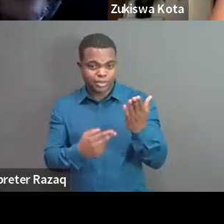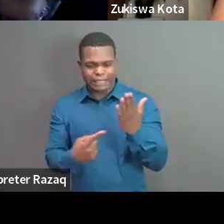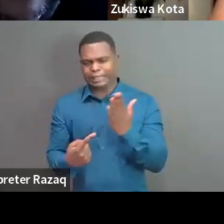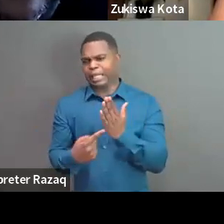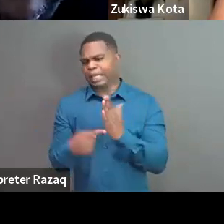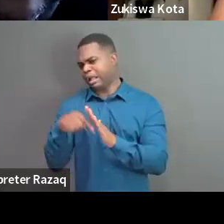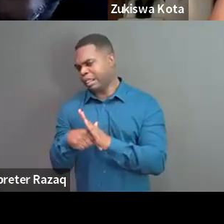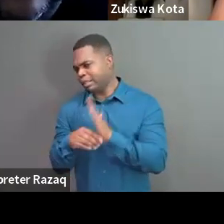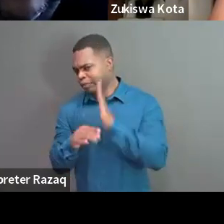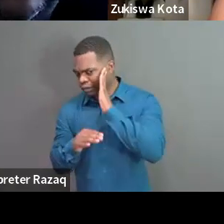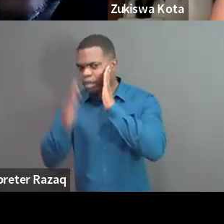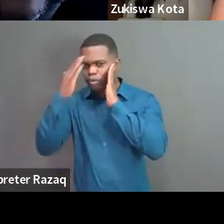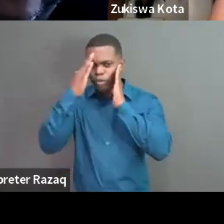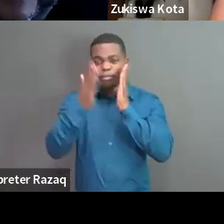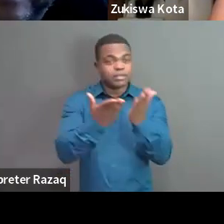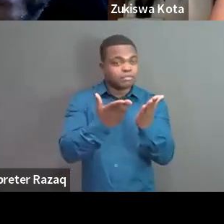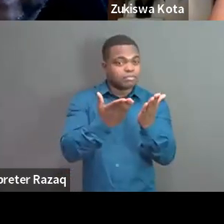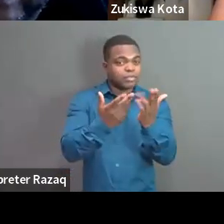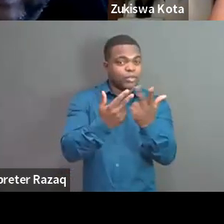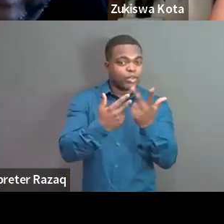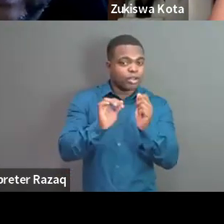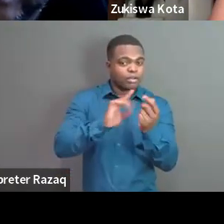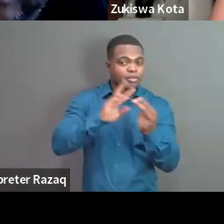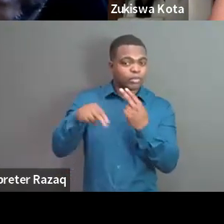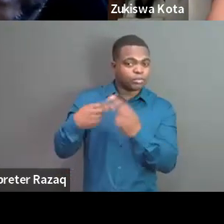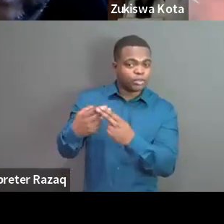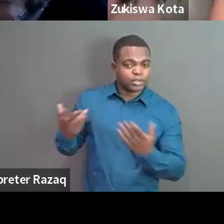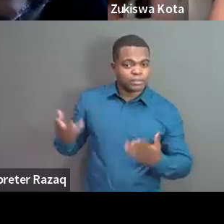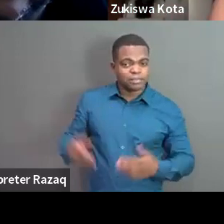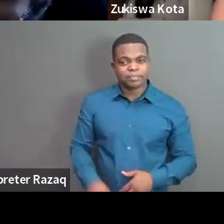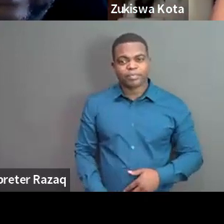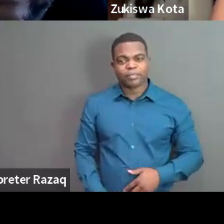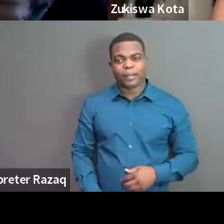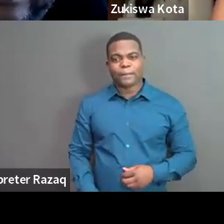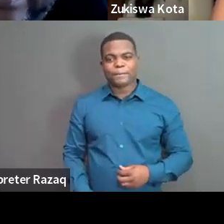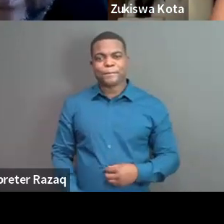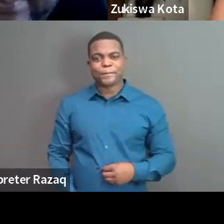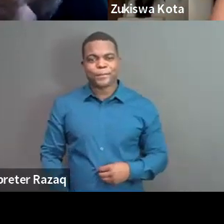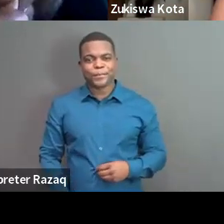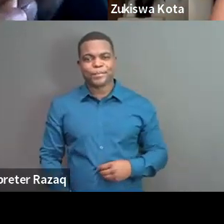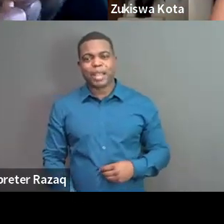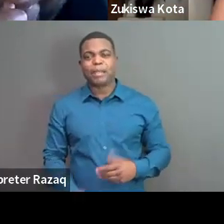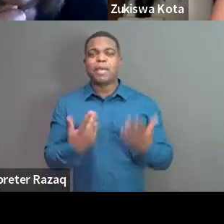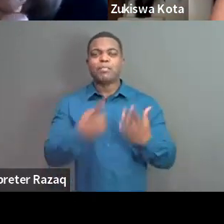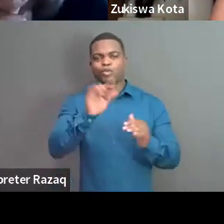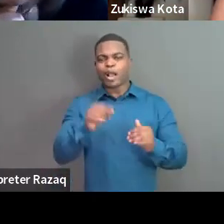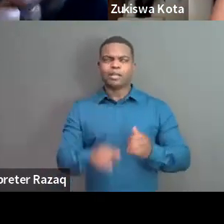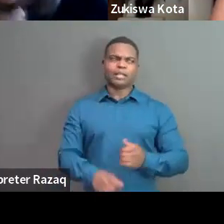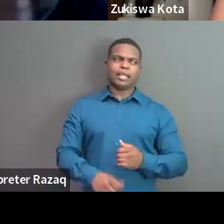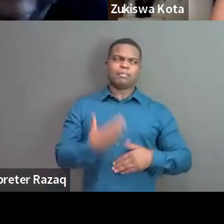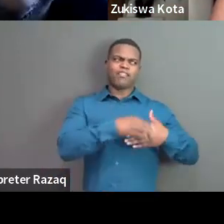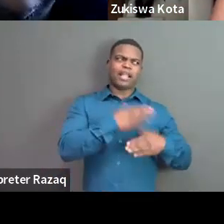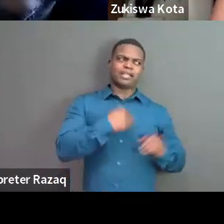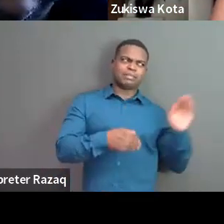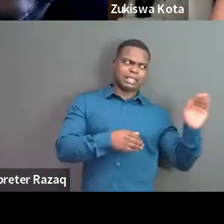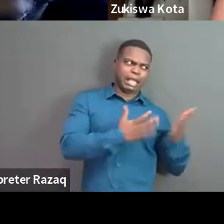I'm also we can open it up to the floor and see if anyone and please feel free if you are someone who kind of has those